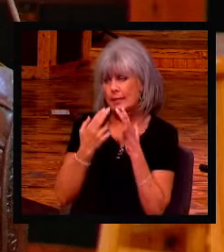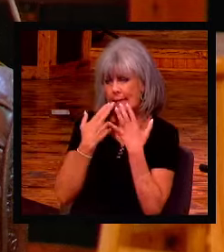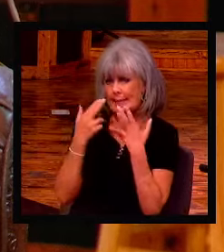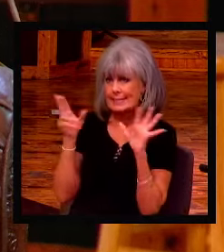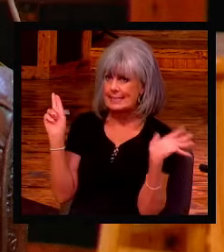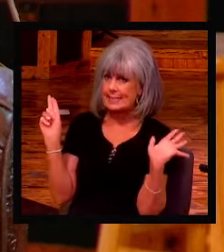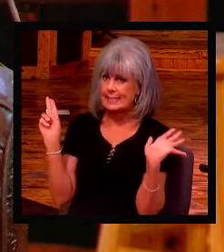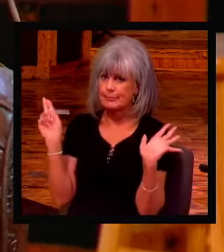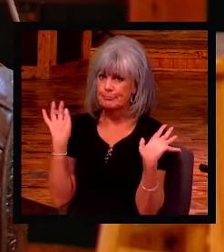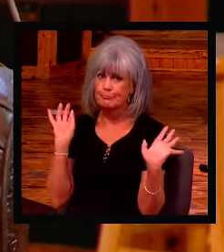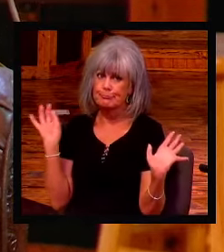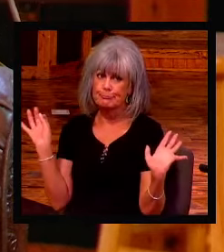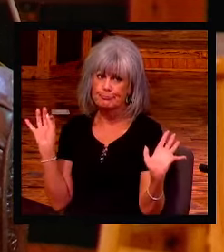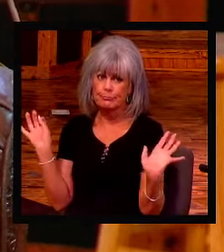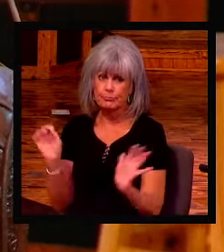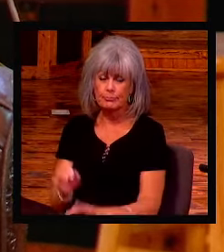innocent.